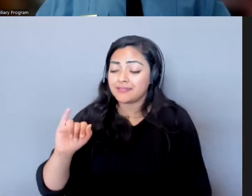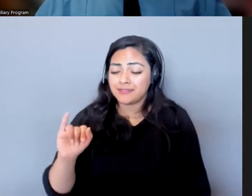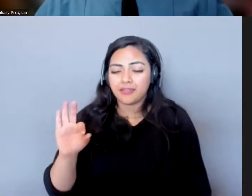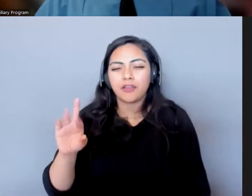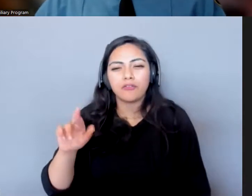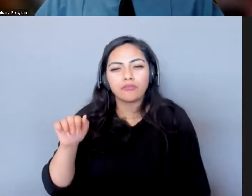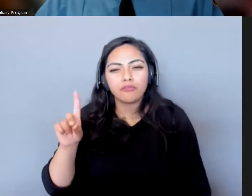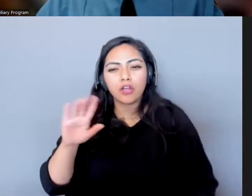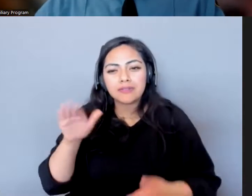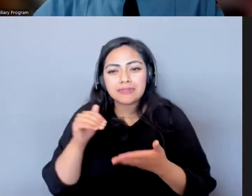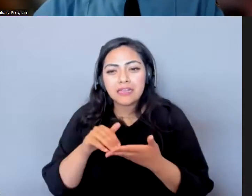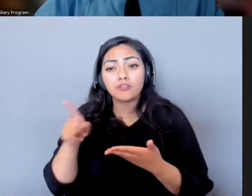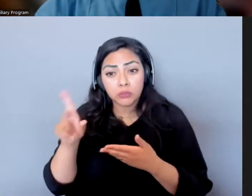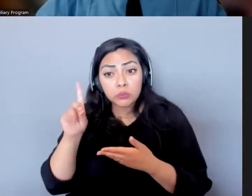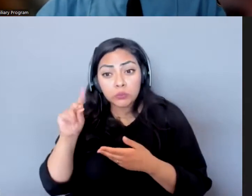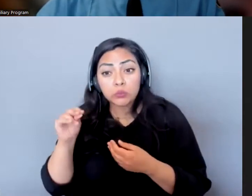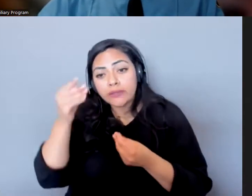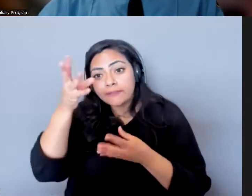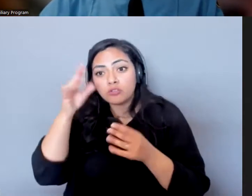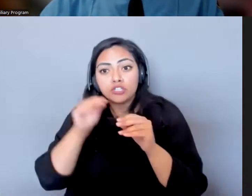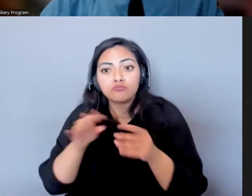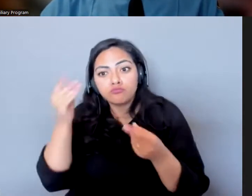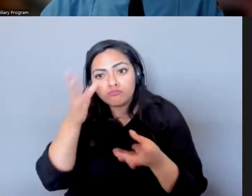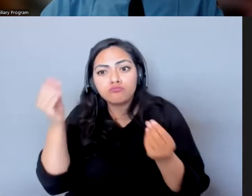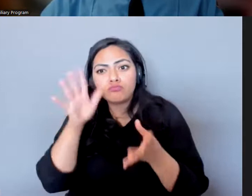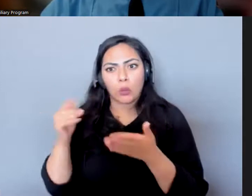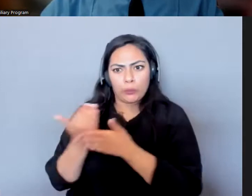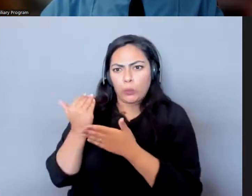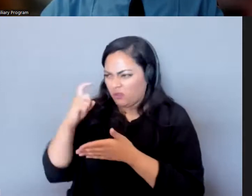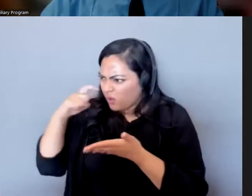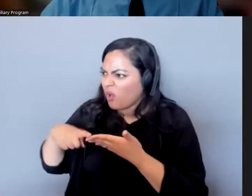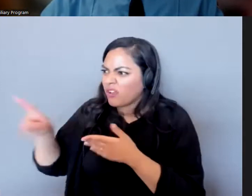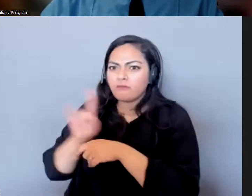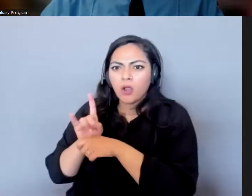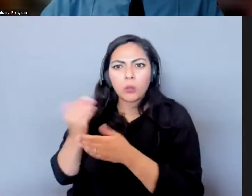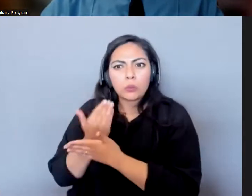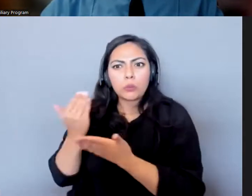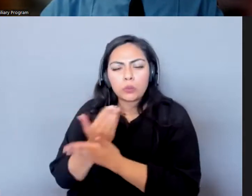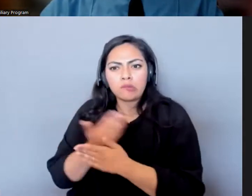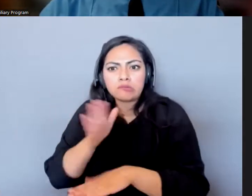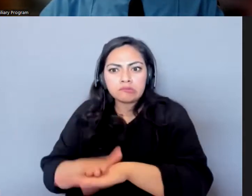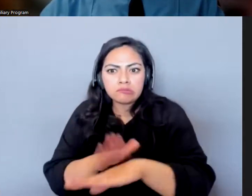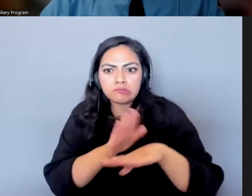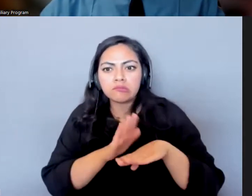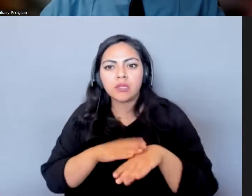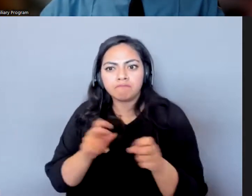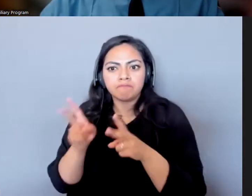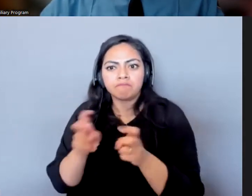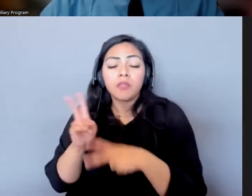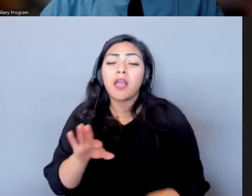that are coming out. Also social media, for those who are on Facebook or Twitter. I know